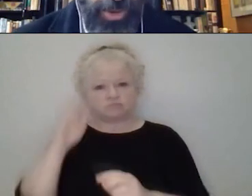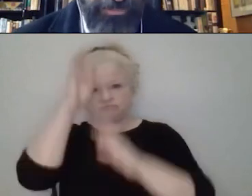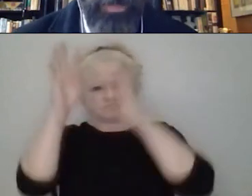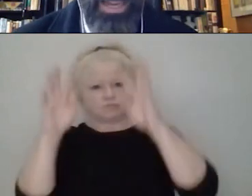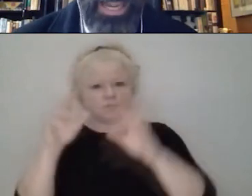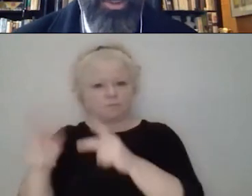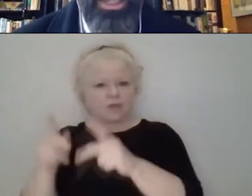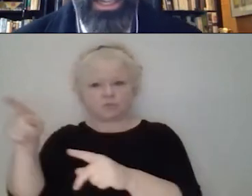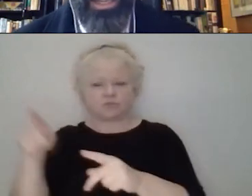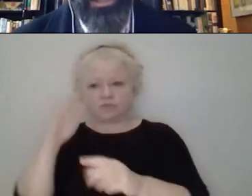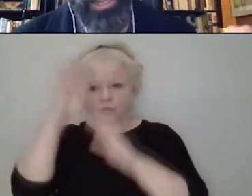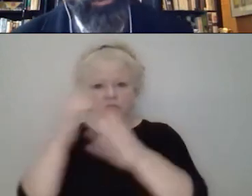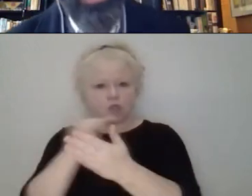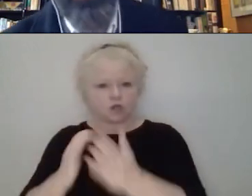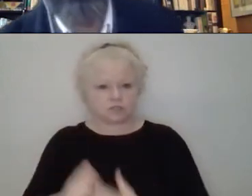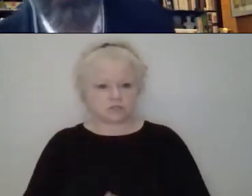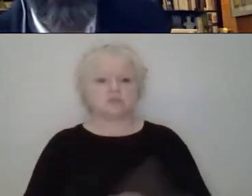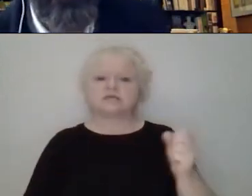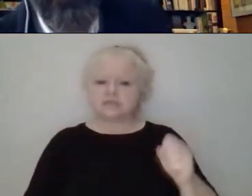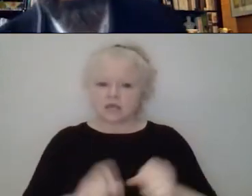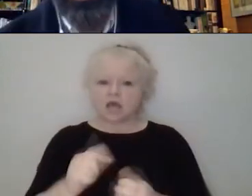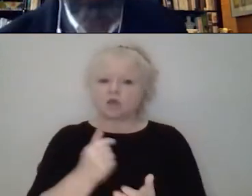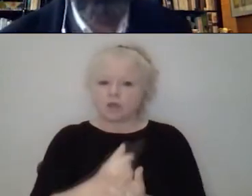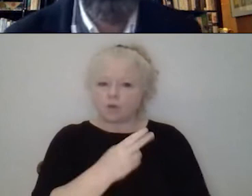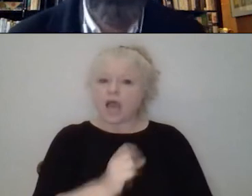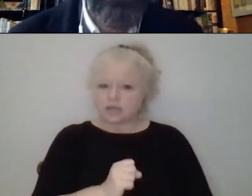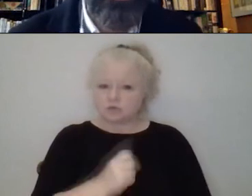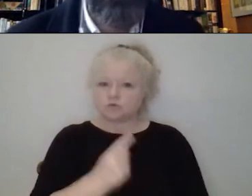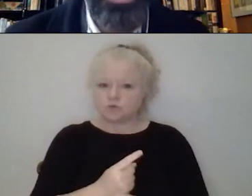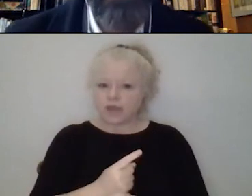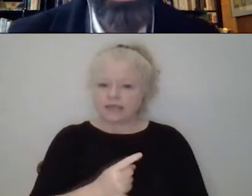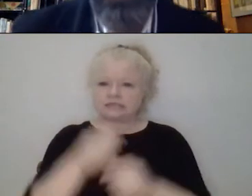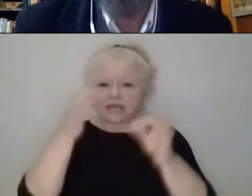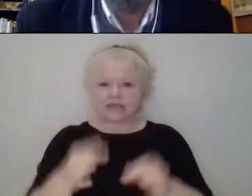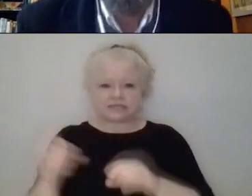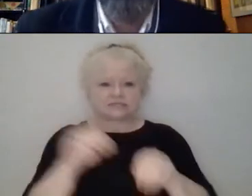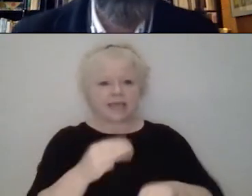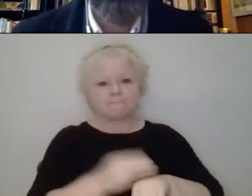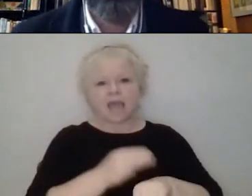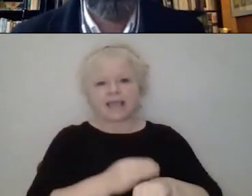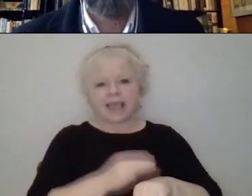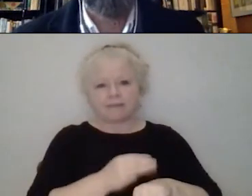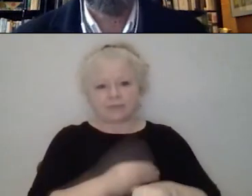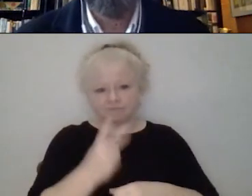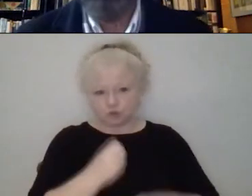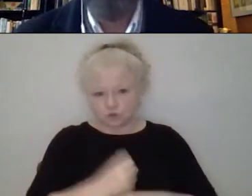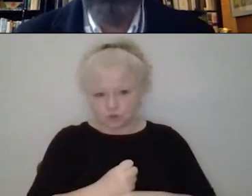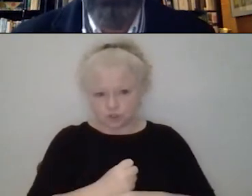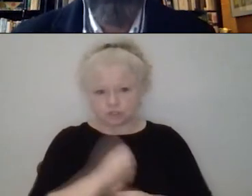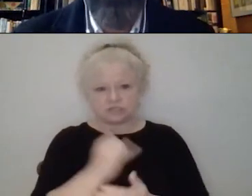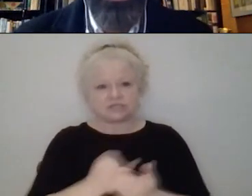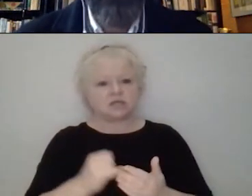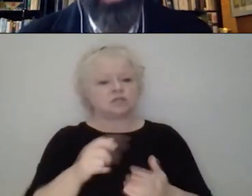university. So I actually graduated from high school and I decided to come to the States. I went to Miami for 2 years to study architecture.